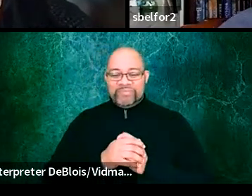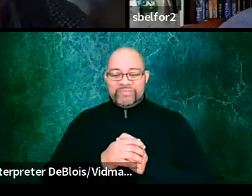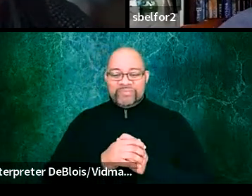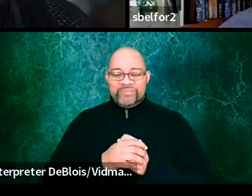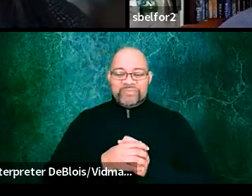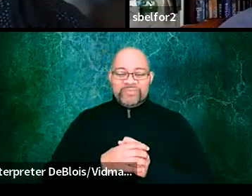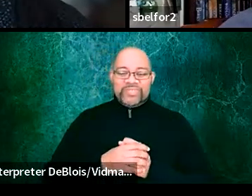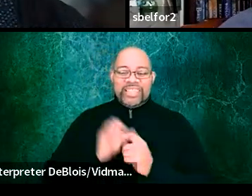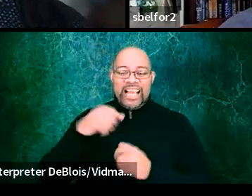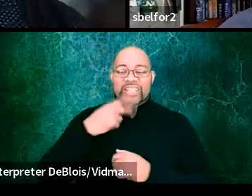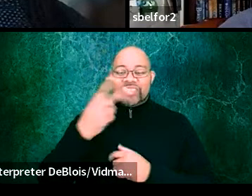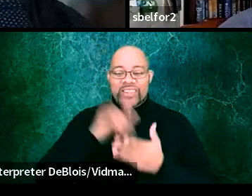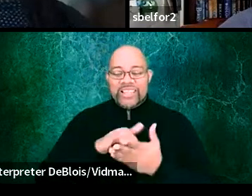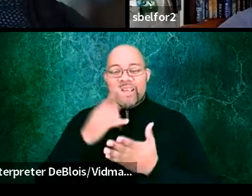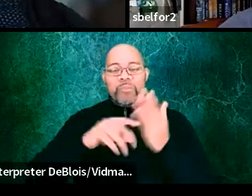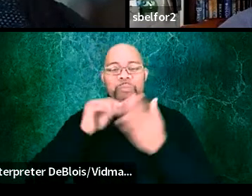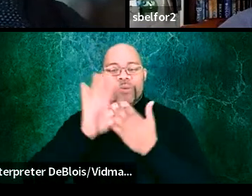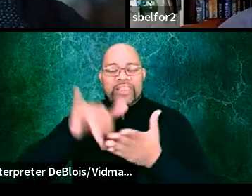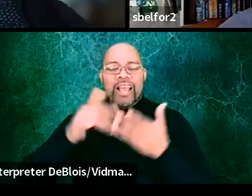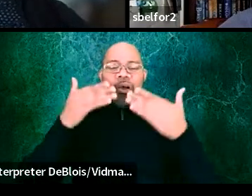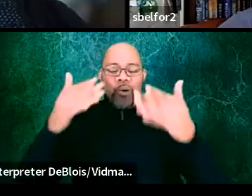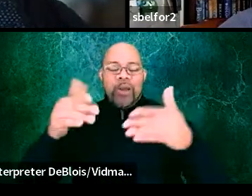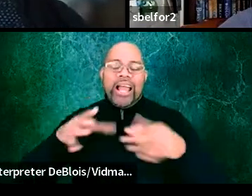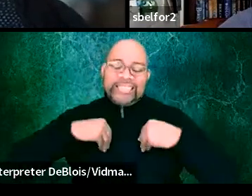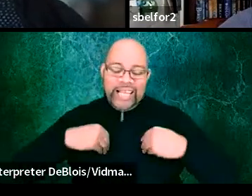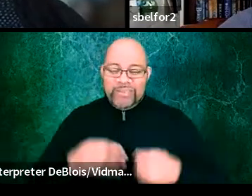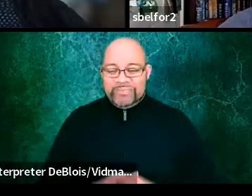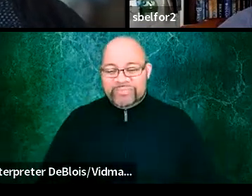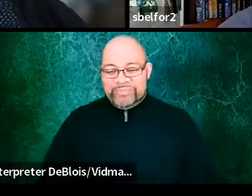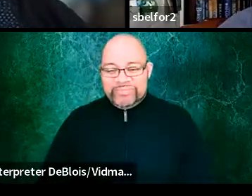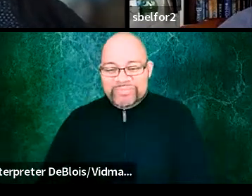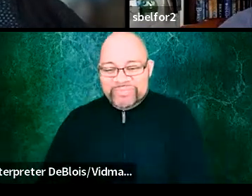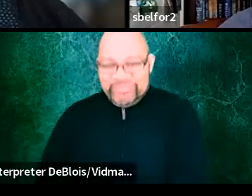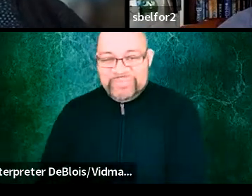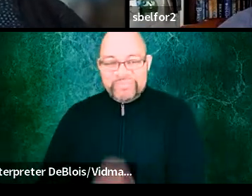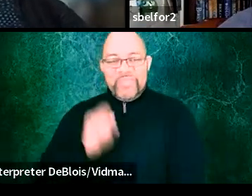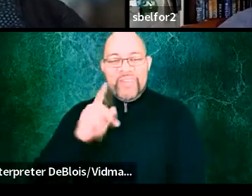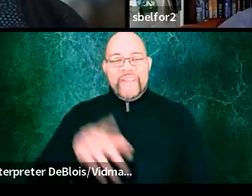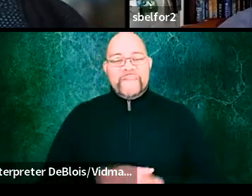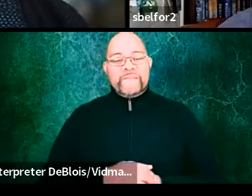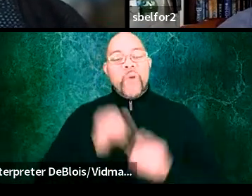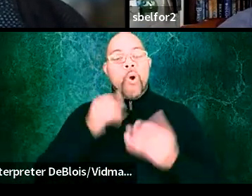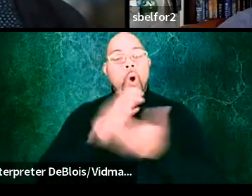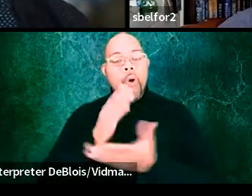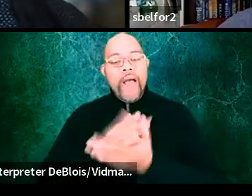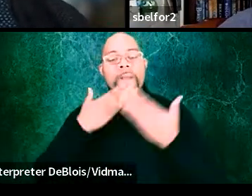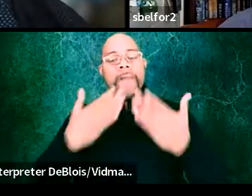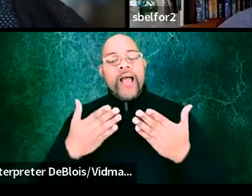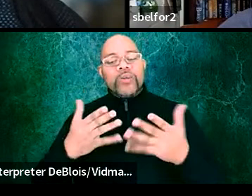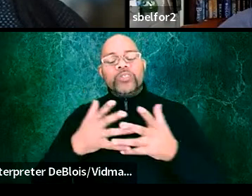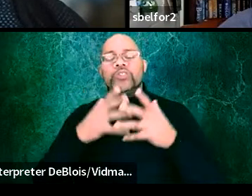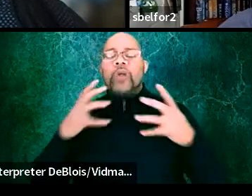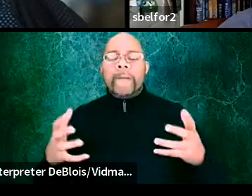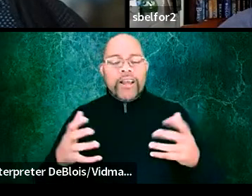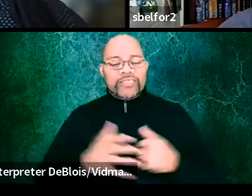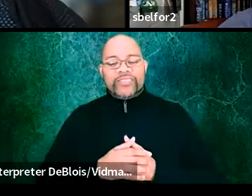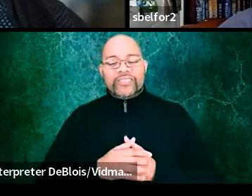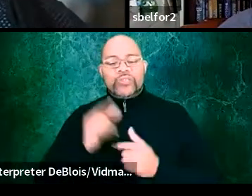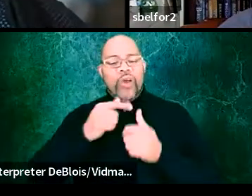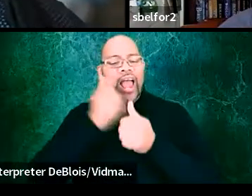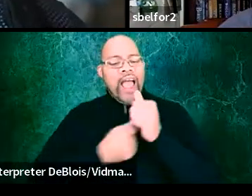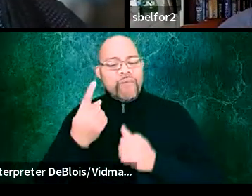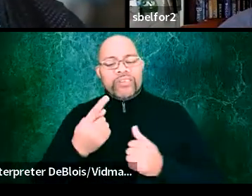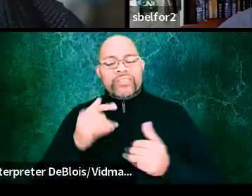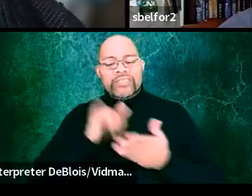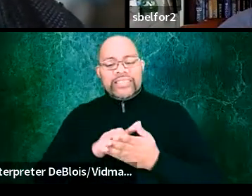Yes, I saw Rita put one in there. Go ahead and accept it. Okay. All right. Thank you so much to